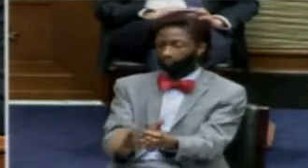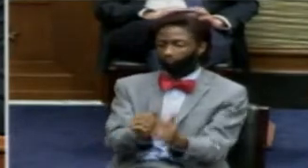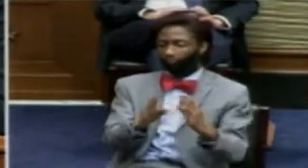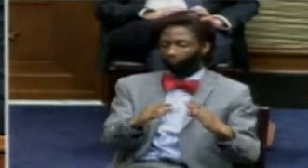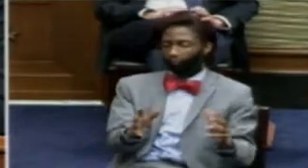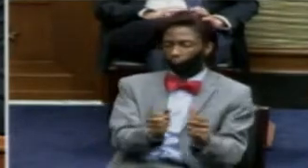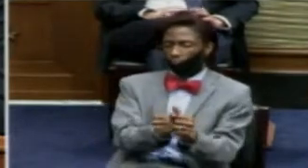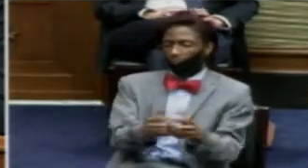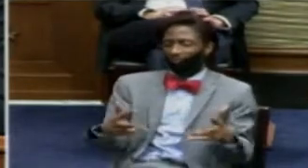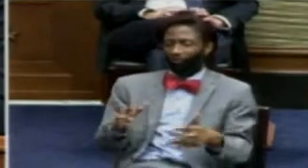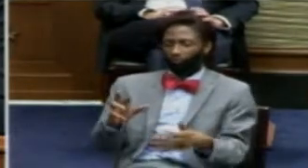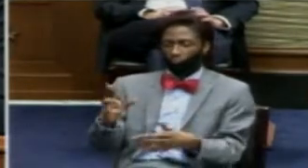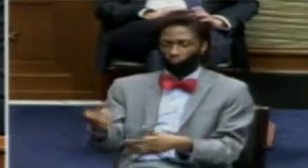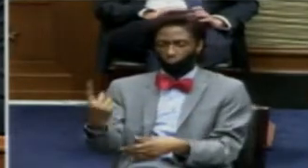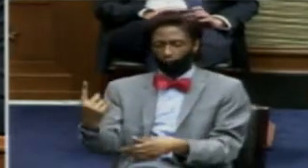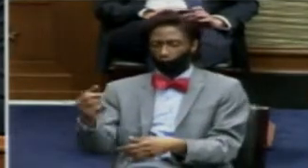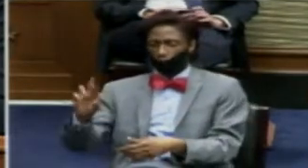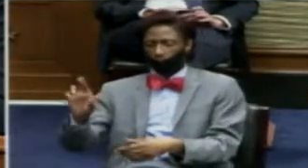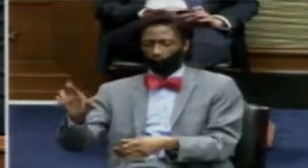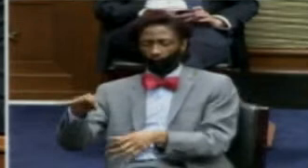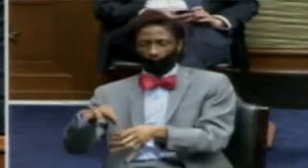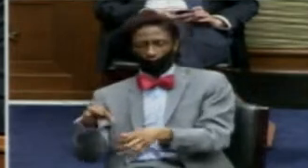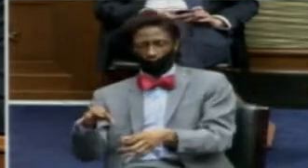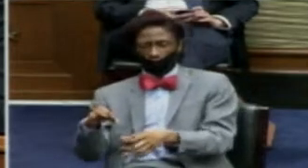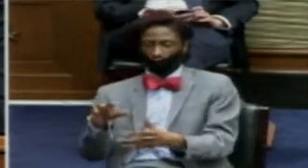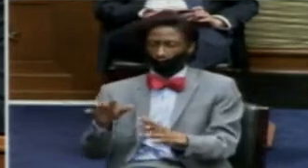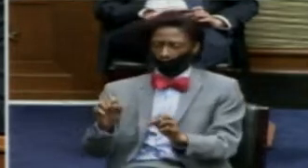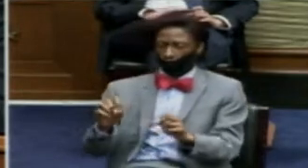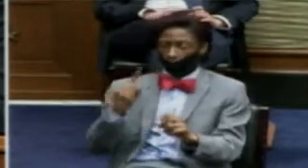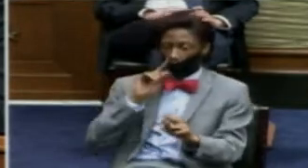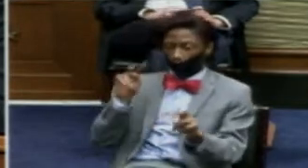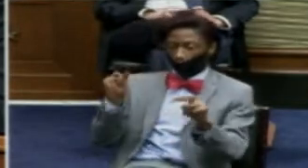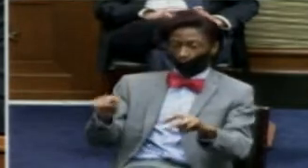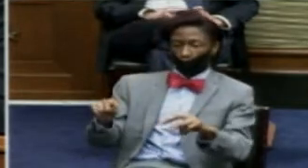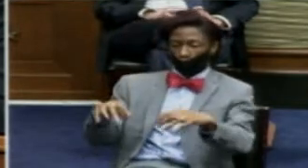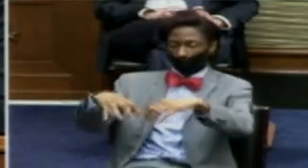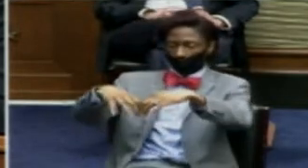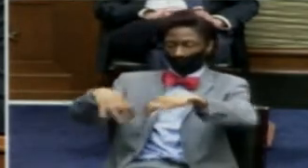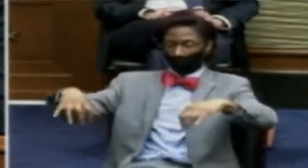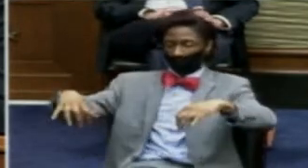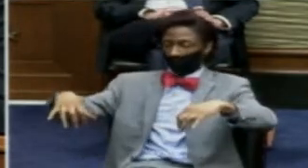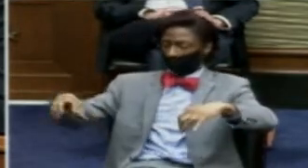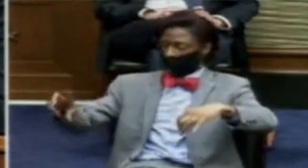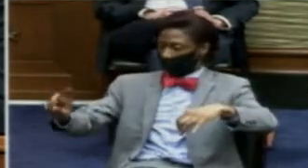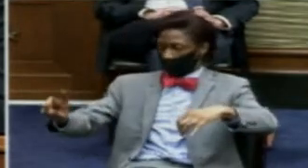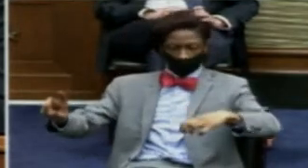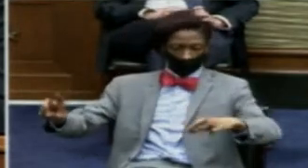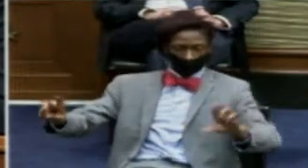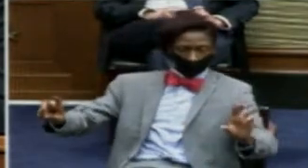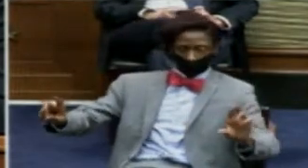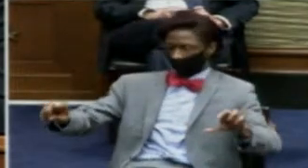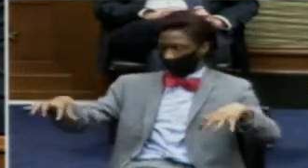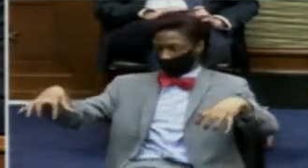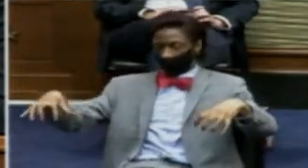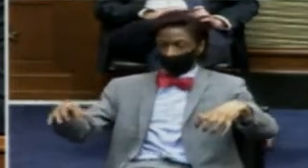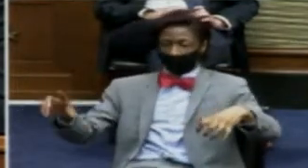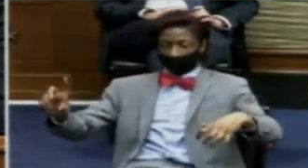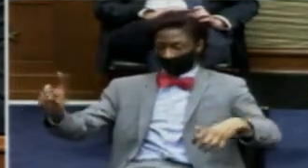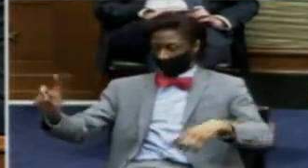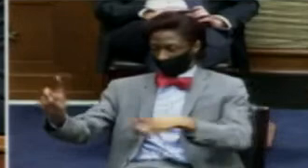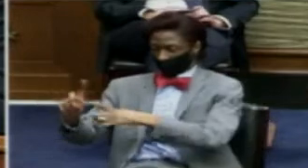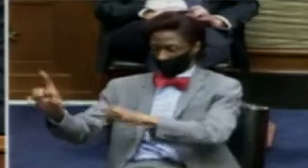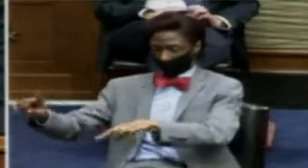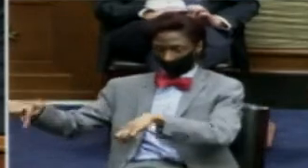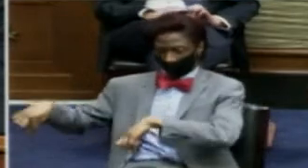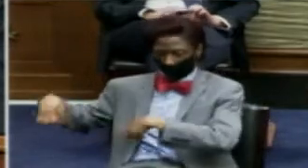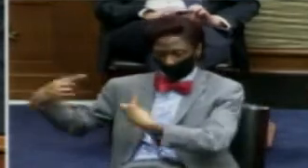vote. So when we look at partisanship, I think that the Democrats thus far in this